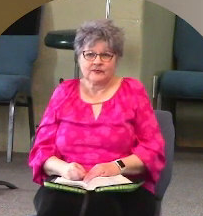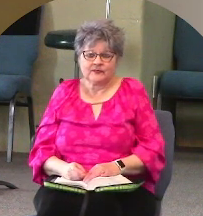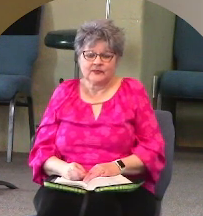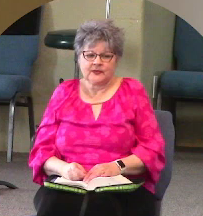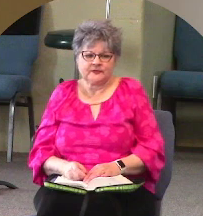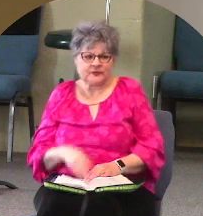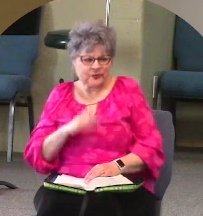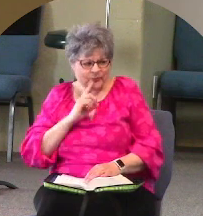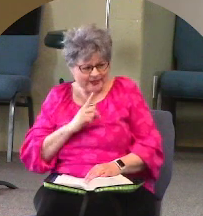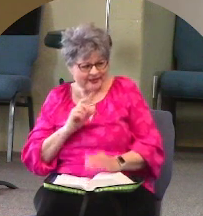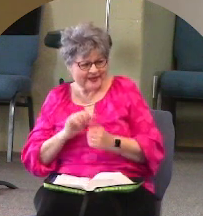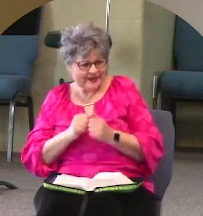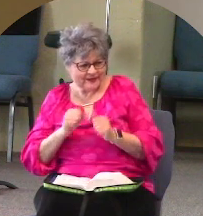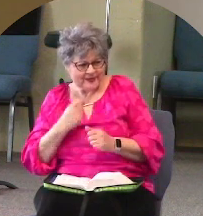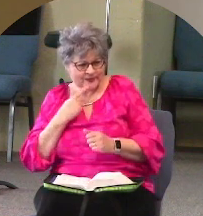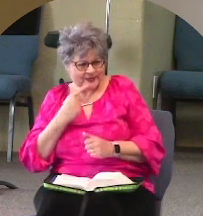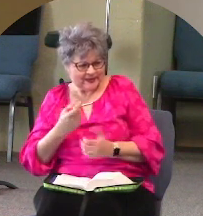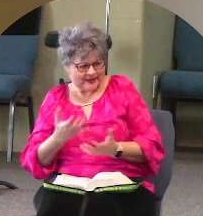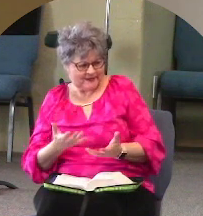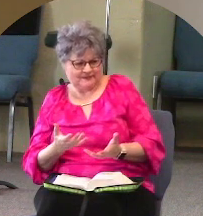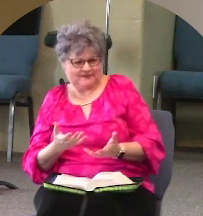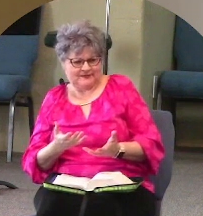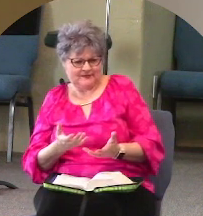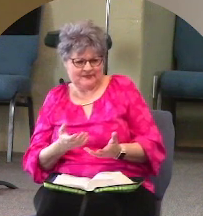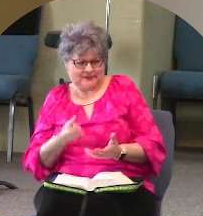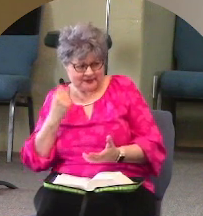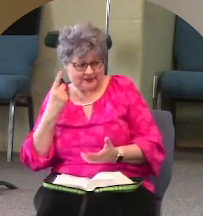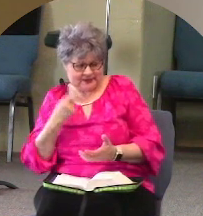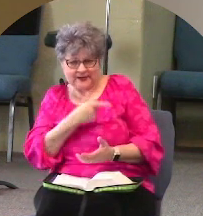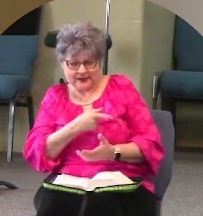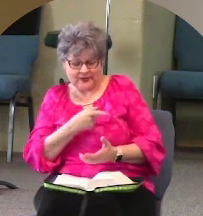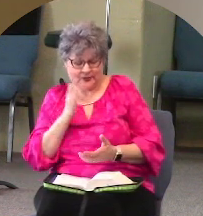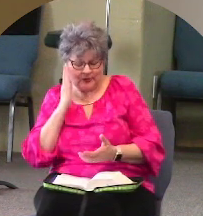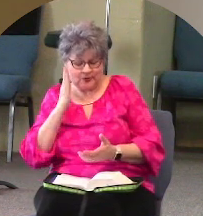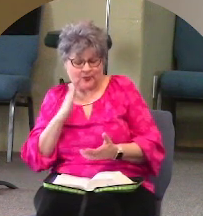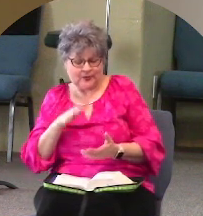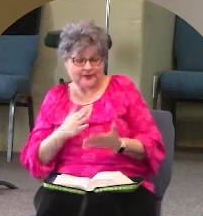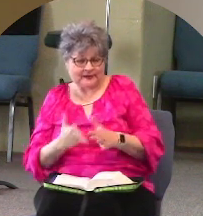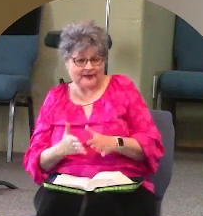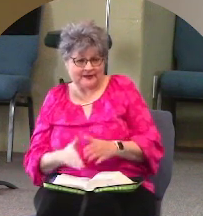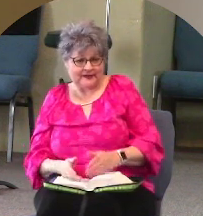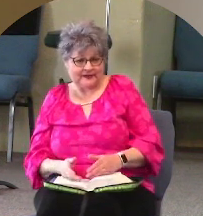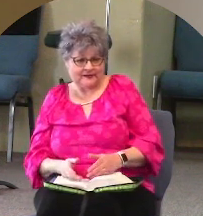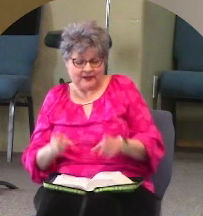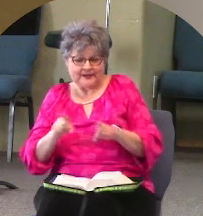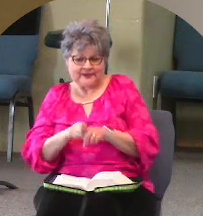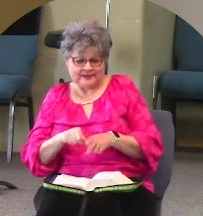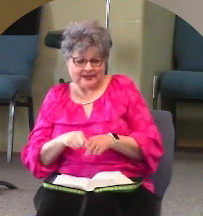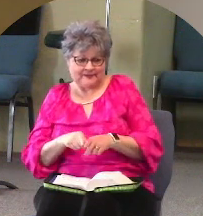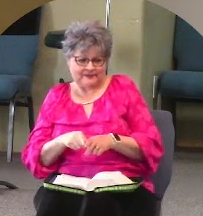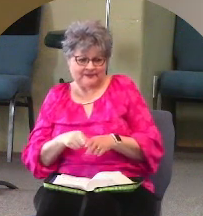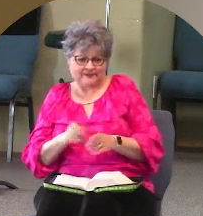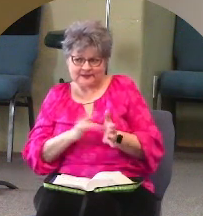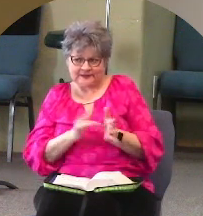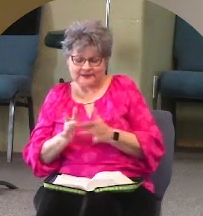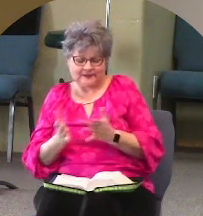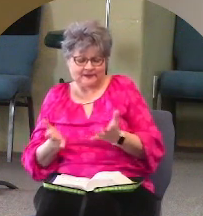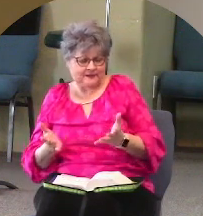Really, how can you say what you're saying? Don't you realize that you're going to die on the same hill that he's going to die?